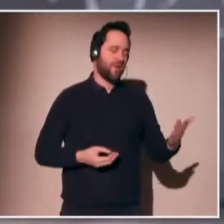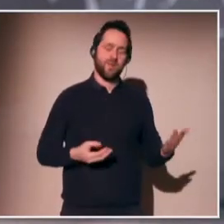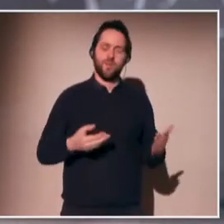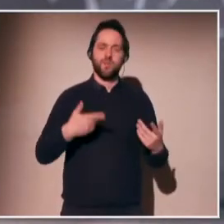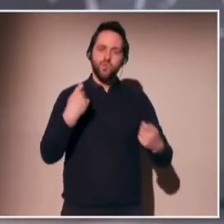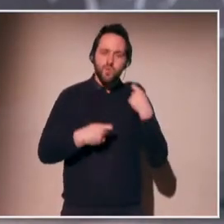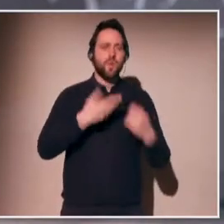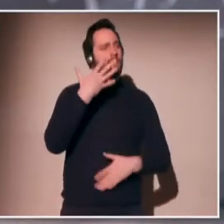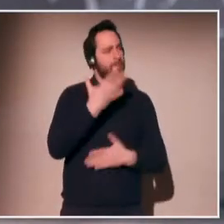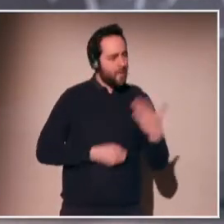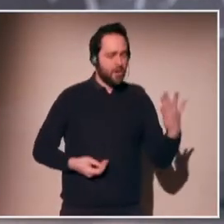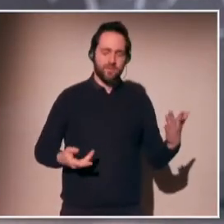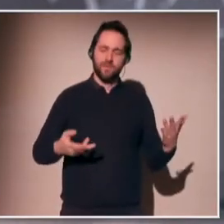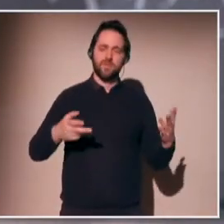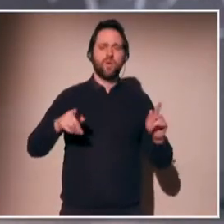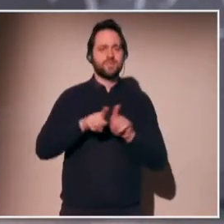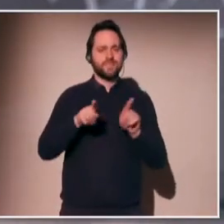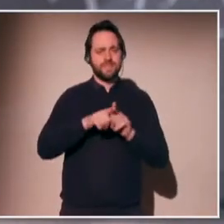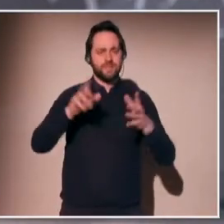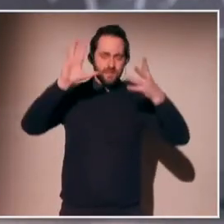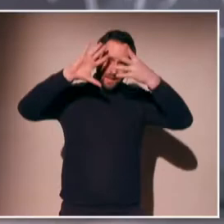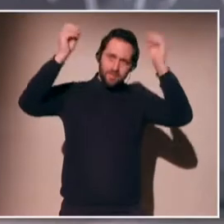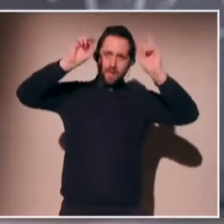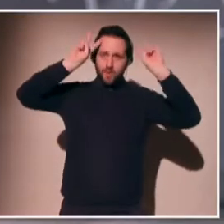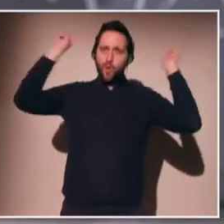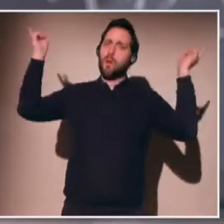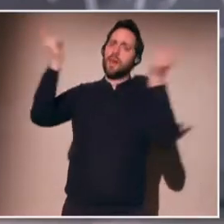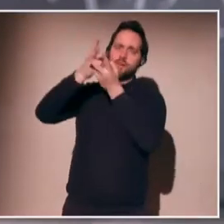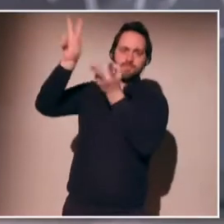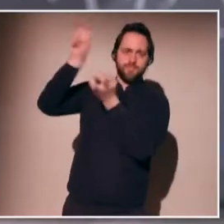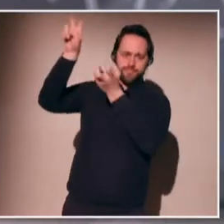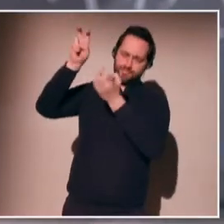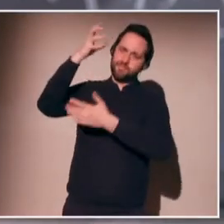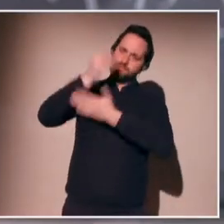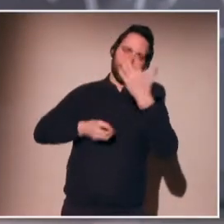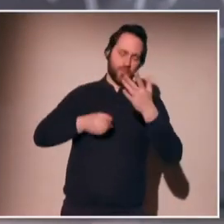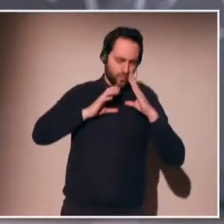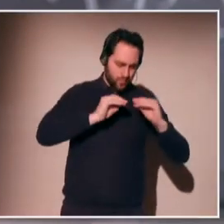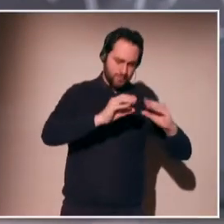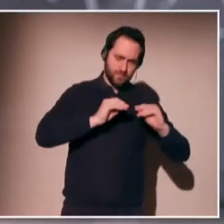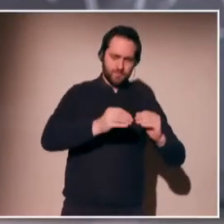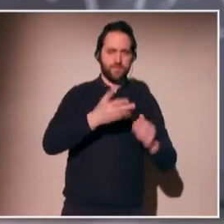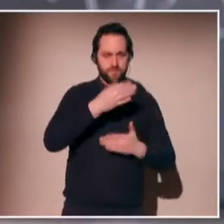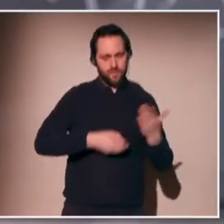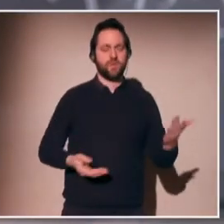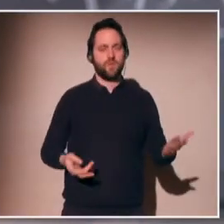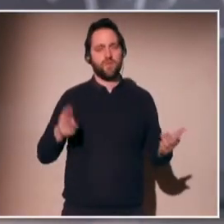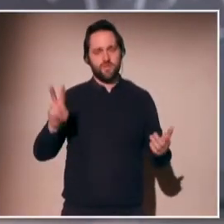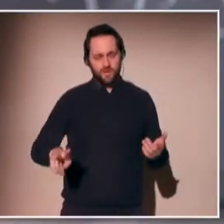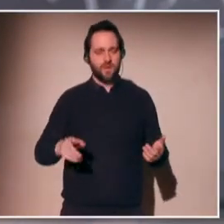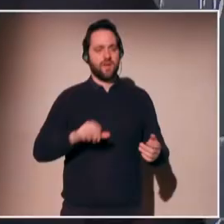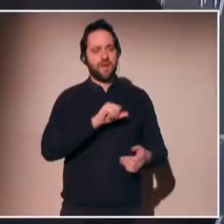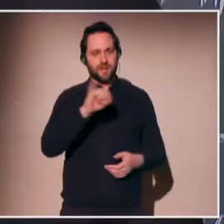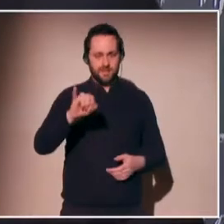the first element of human-centered AI is really push AI to be a lot more complex to